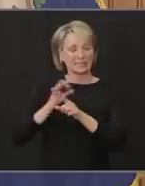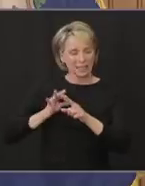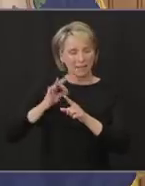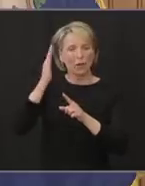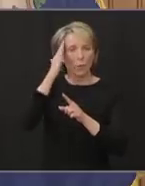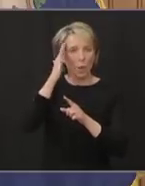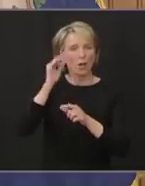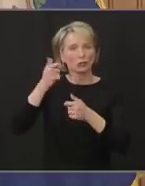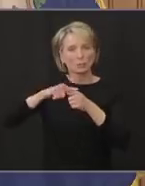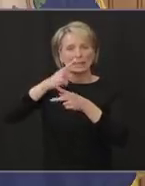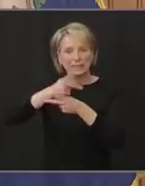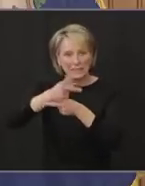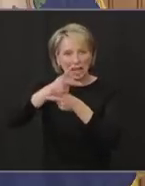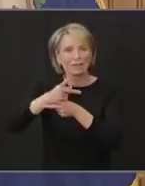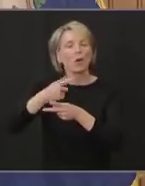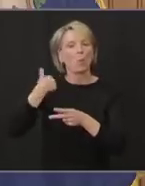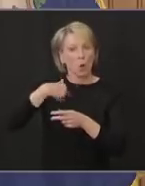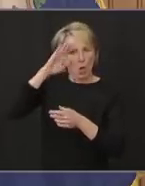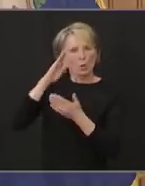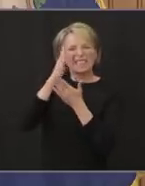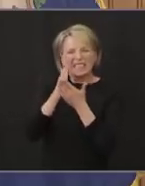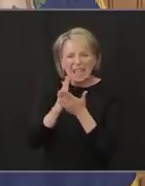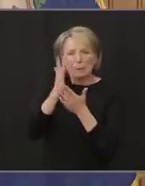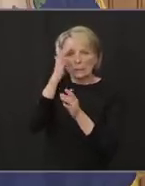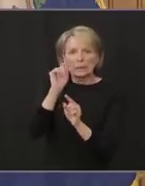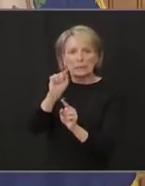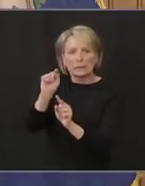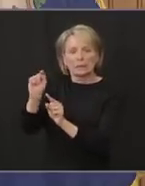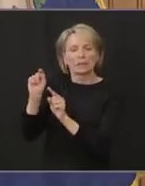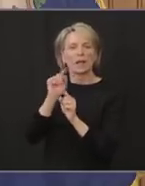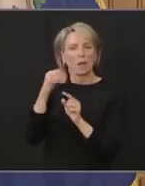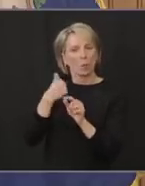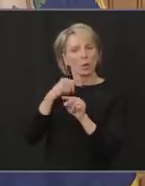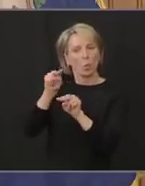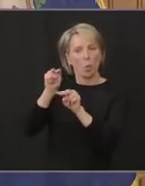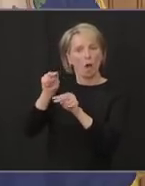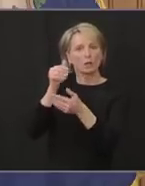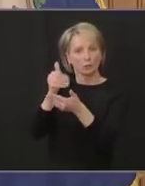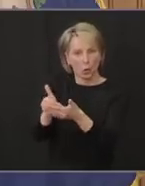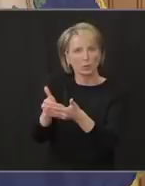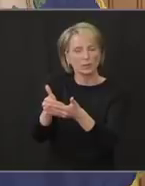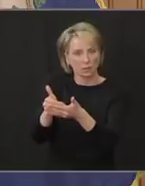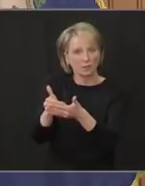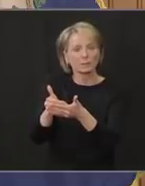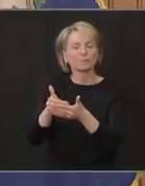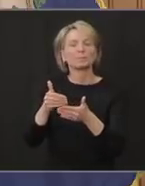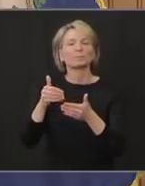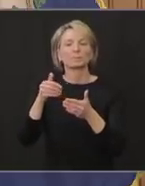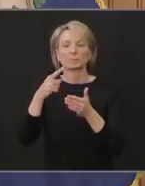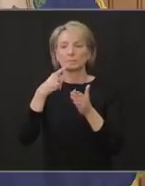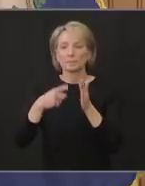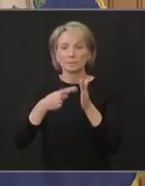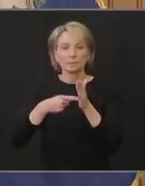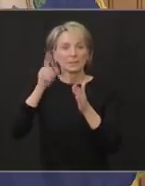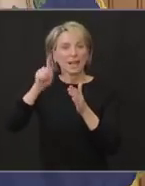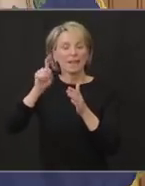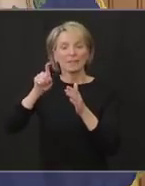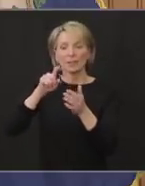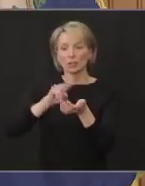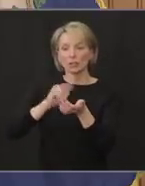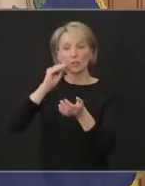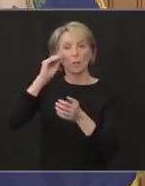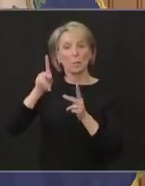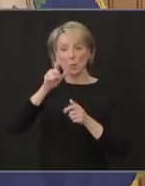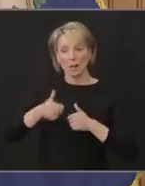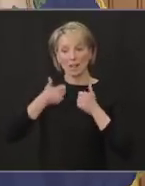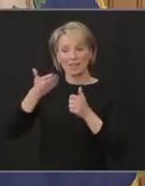of contagion there, and we're following that very carefully, testing as necessary, moving people to separate quarters so we can make sure that